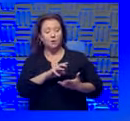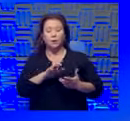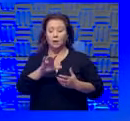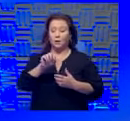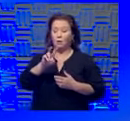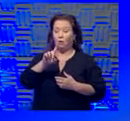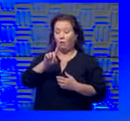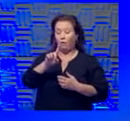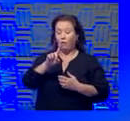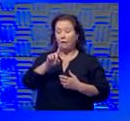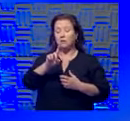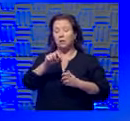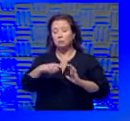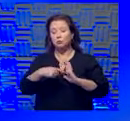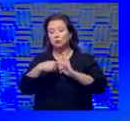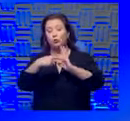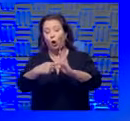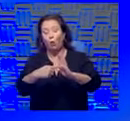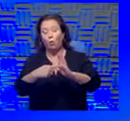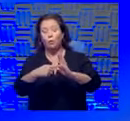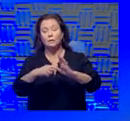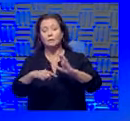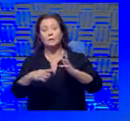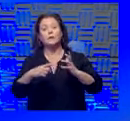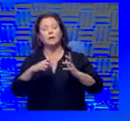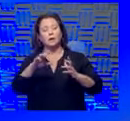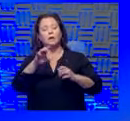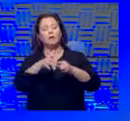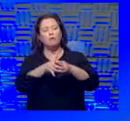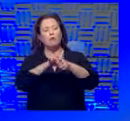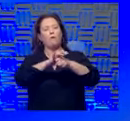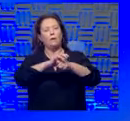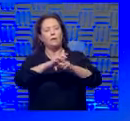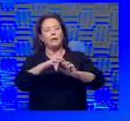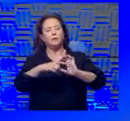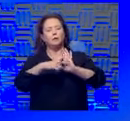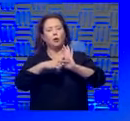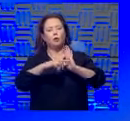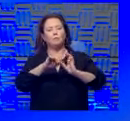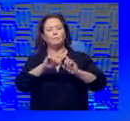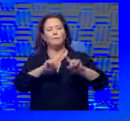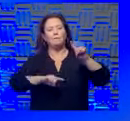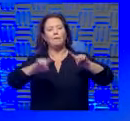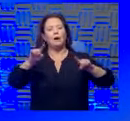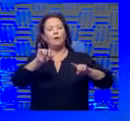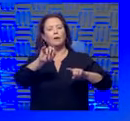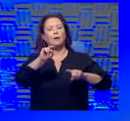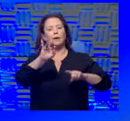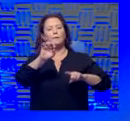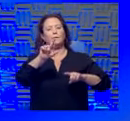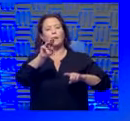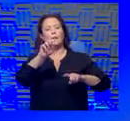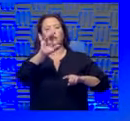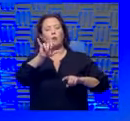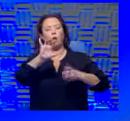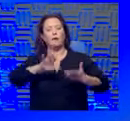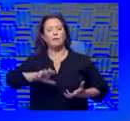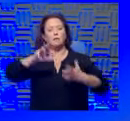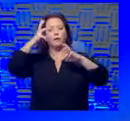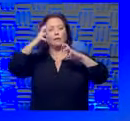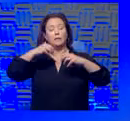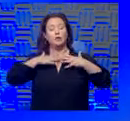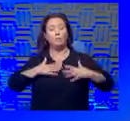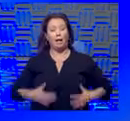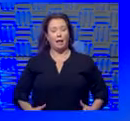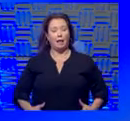can unmask it. We certainly know that COVID can cause various inflammatory processes or inflammatory dysregulation in the